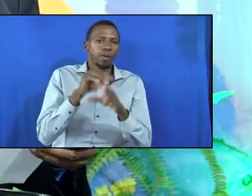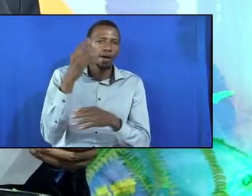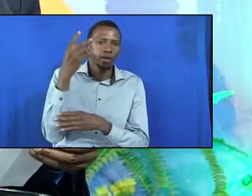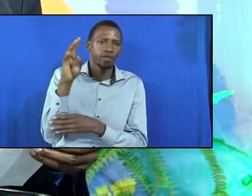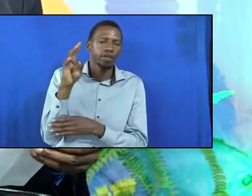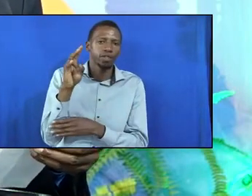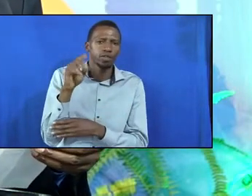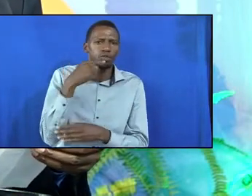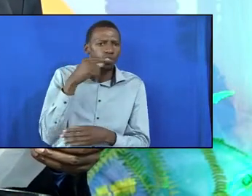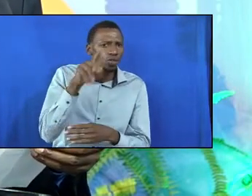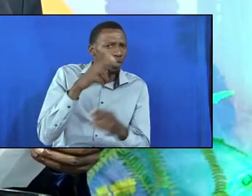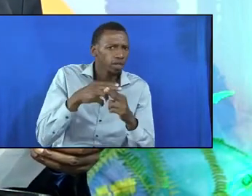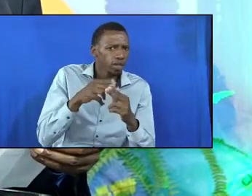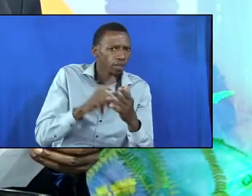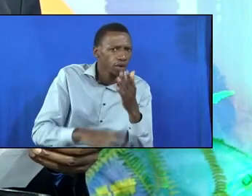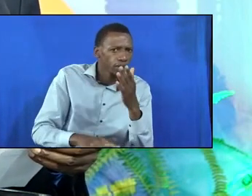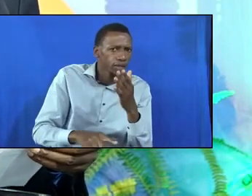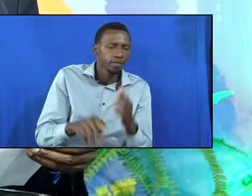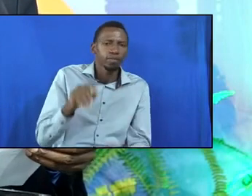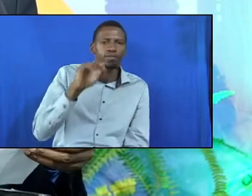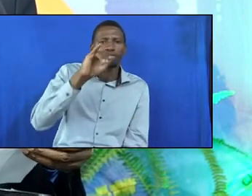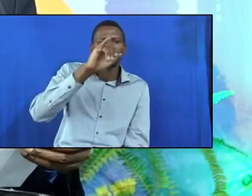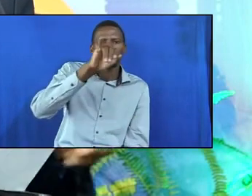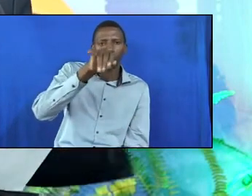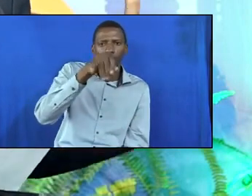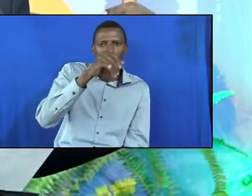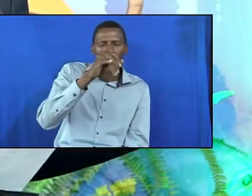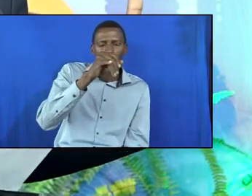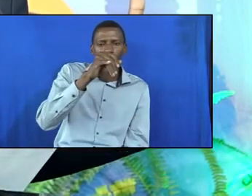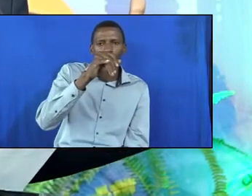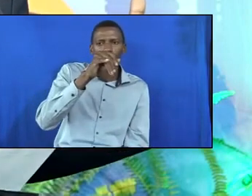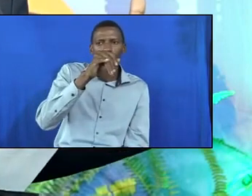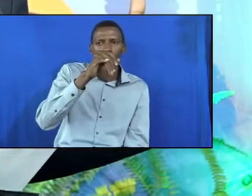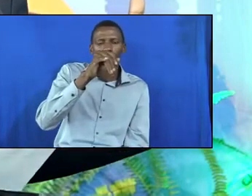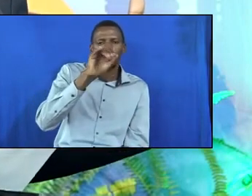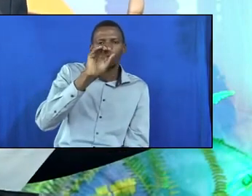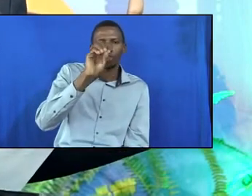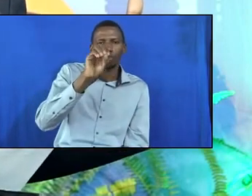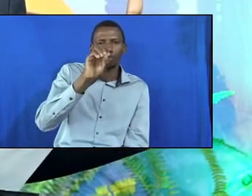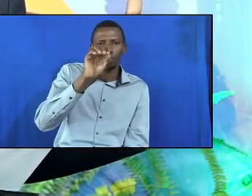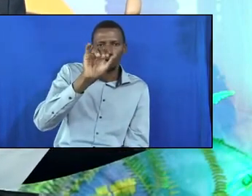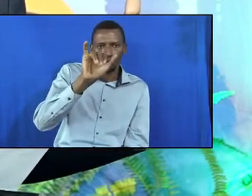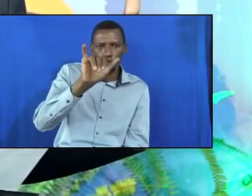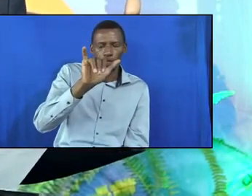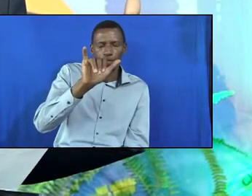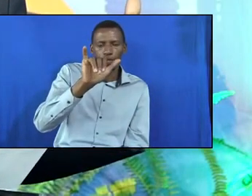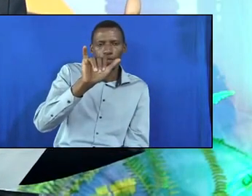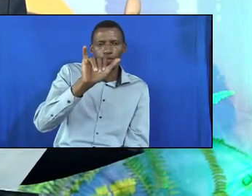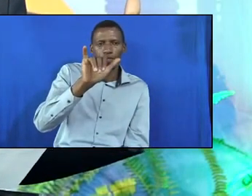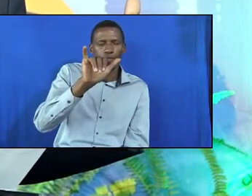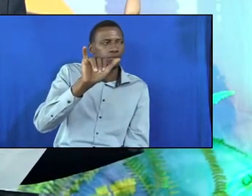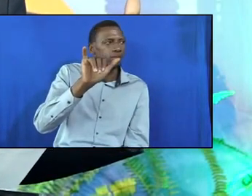You said it's Joyce? I am Joy. And your name? My name is Joy.